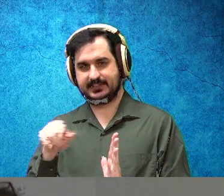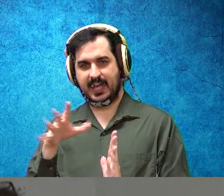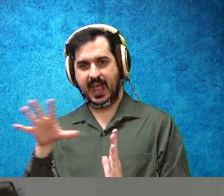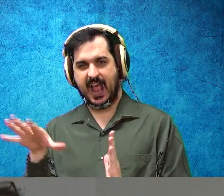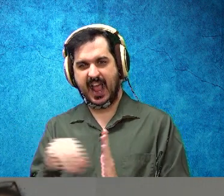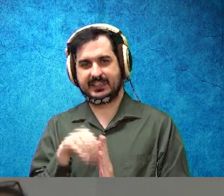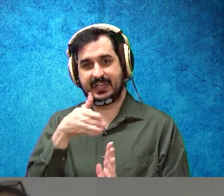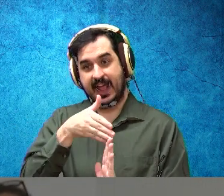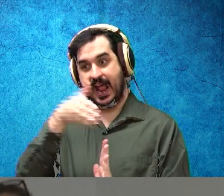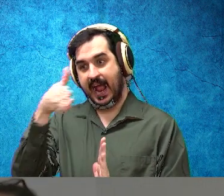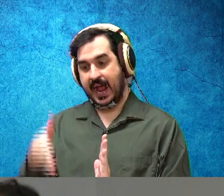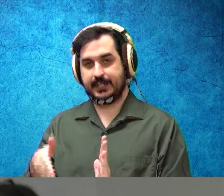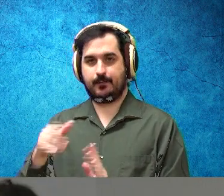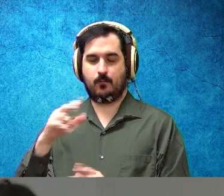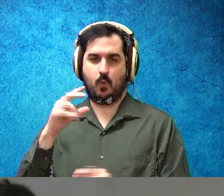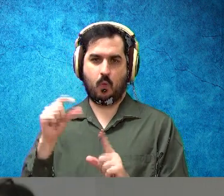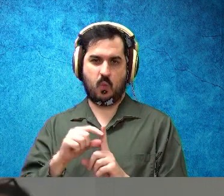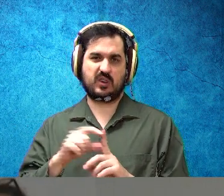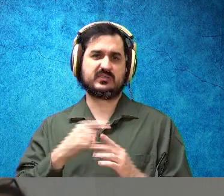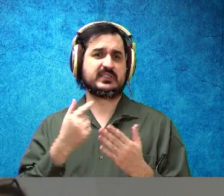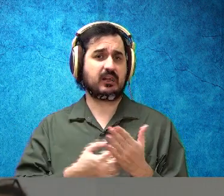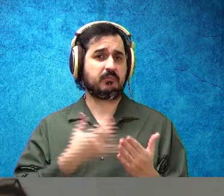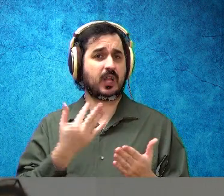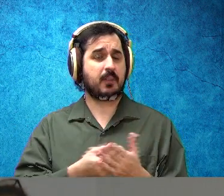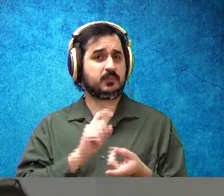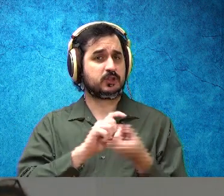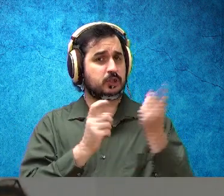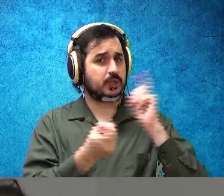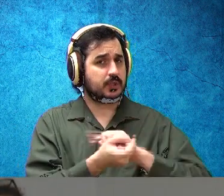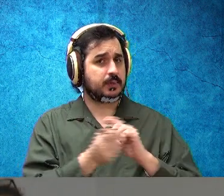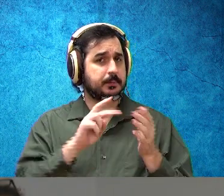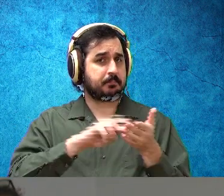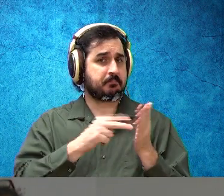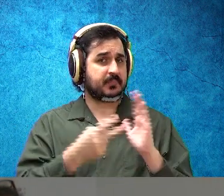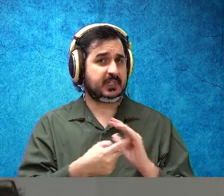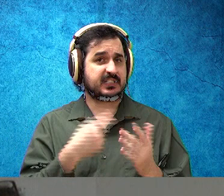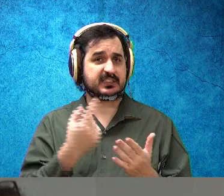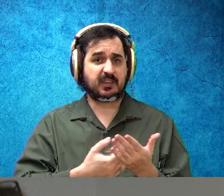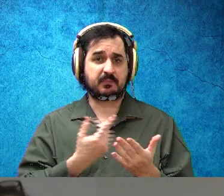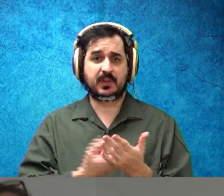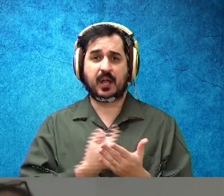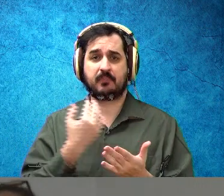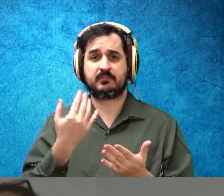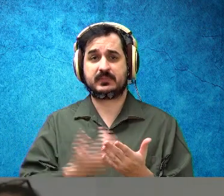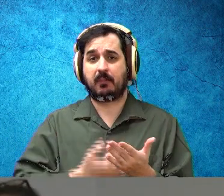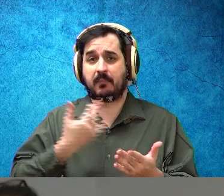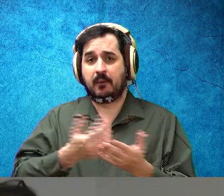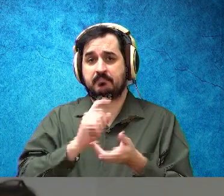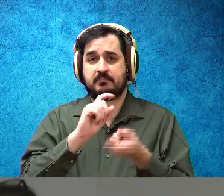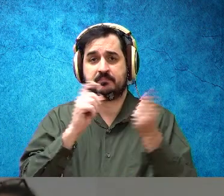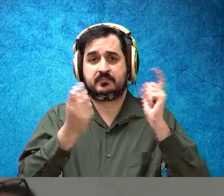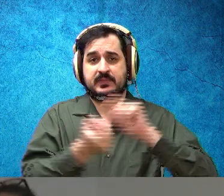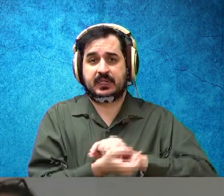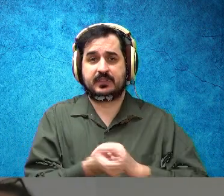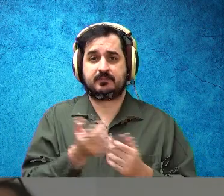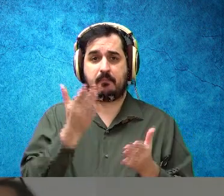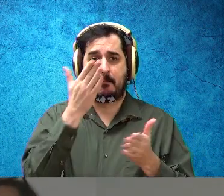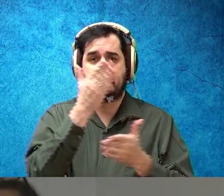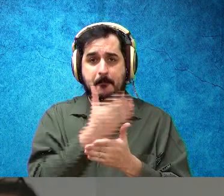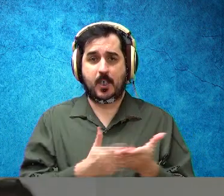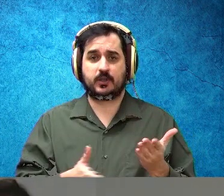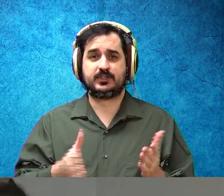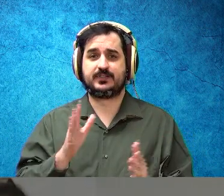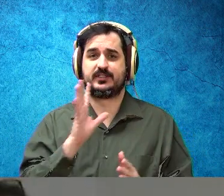its meaning, but sometimes it changes its part of speech. Like when he said pleasantness, he said adding ness changed